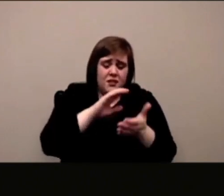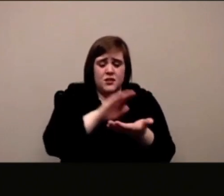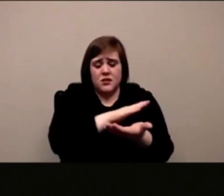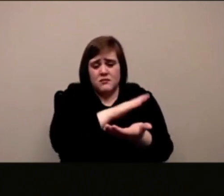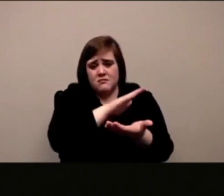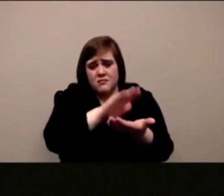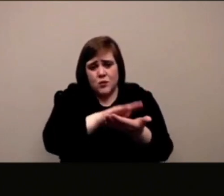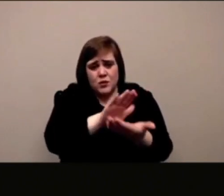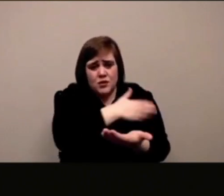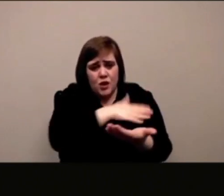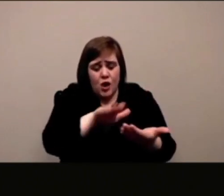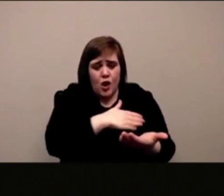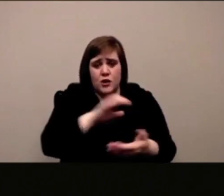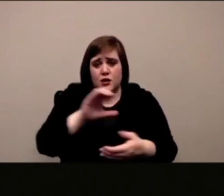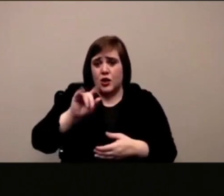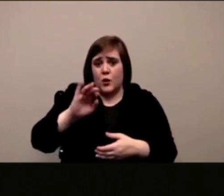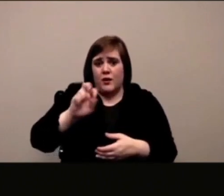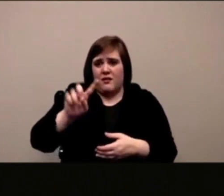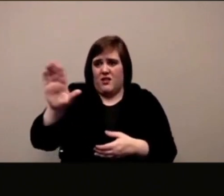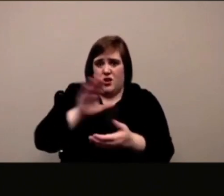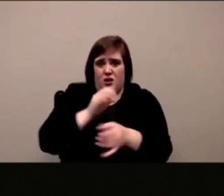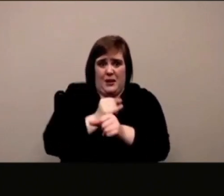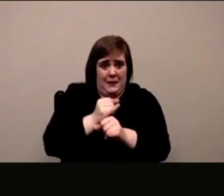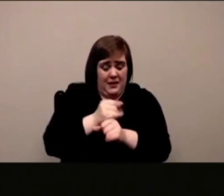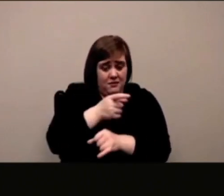those into their campuses, actually,